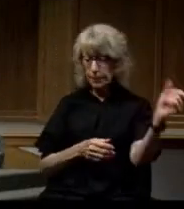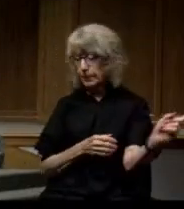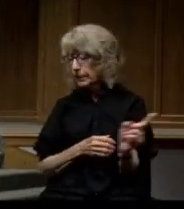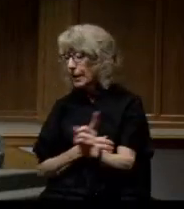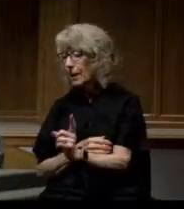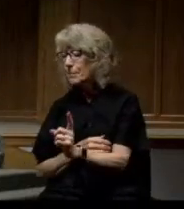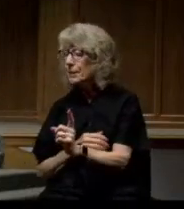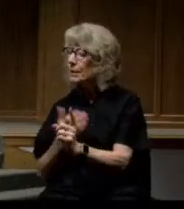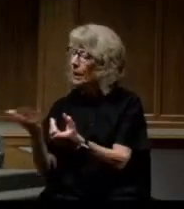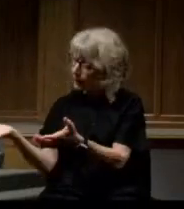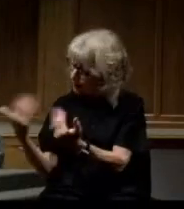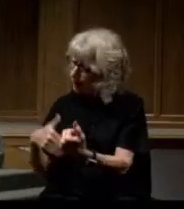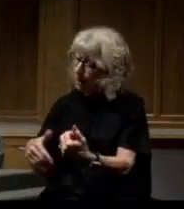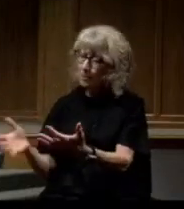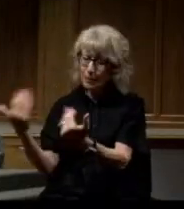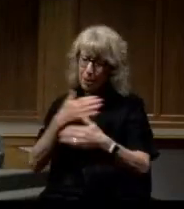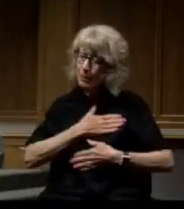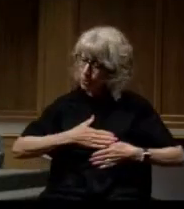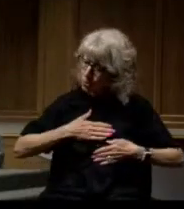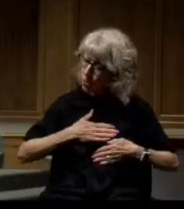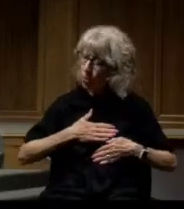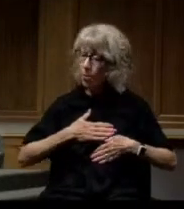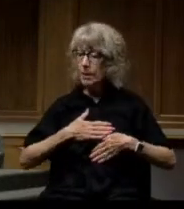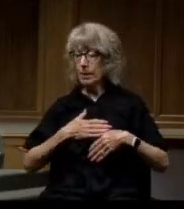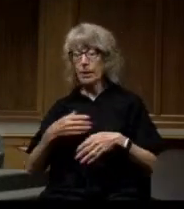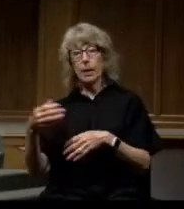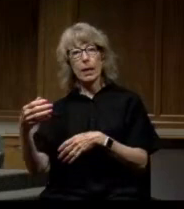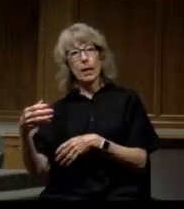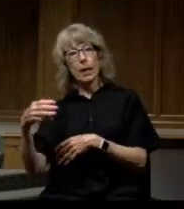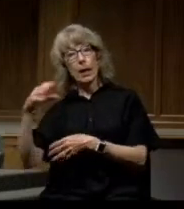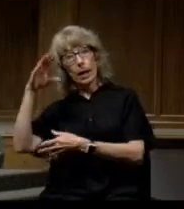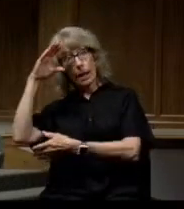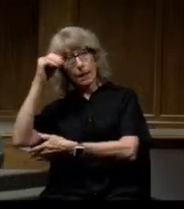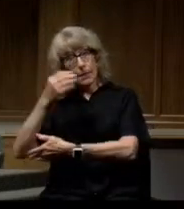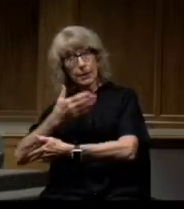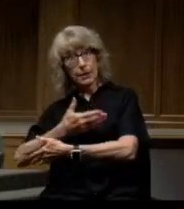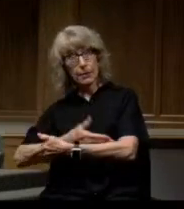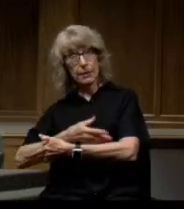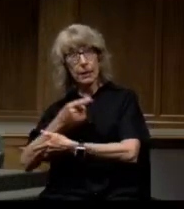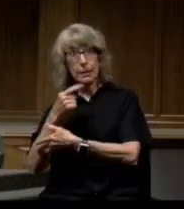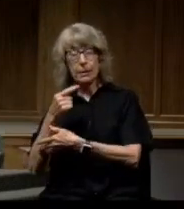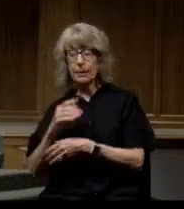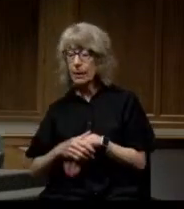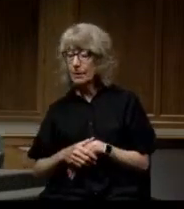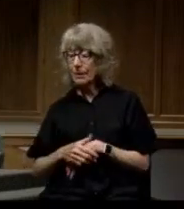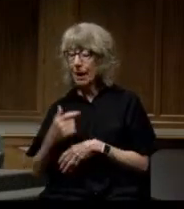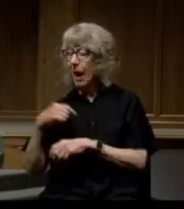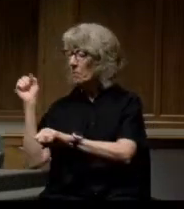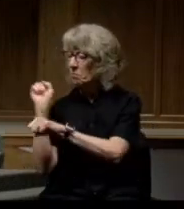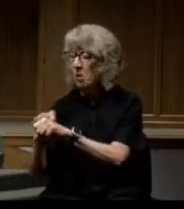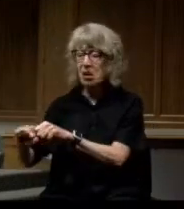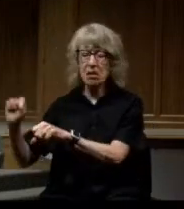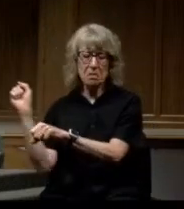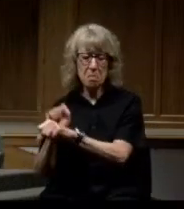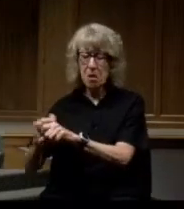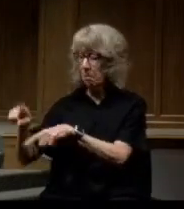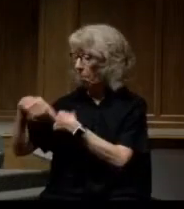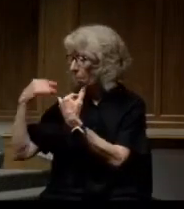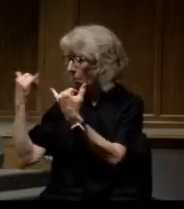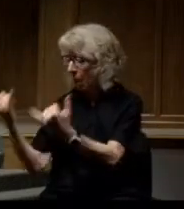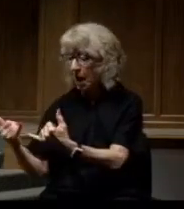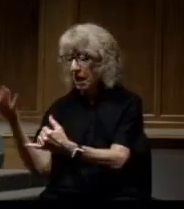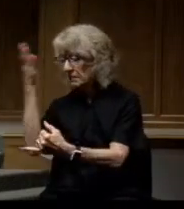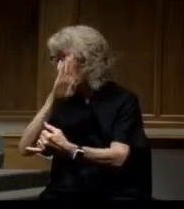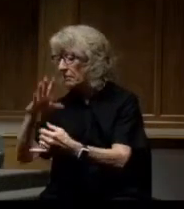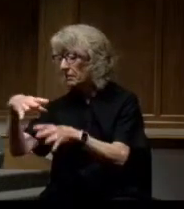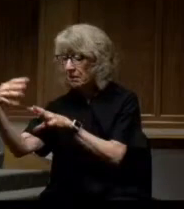you, never disobeying your orders, and yet you never gave me even a young goat so I could go celebrate